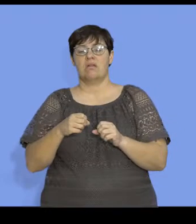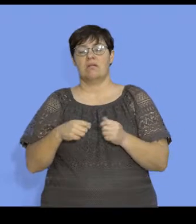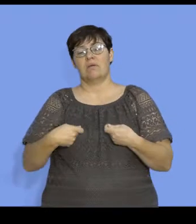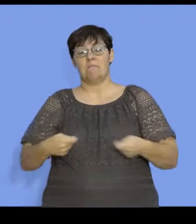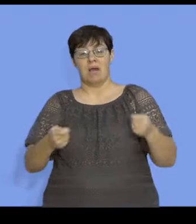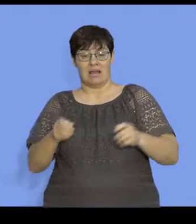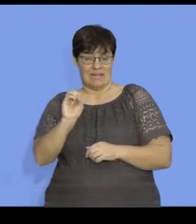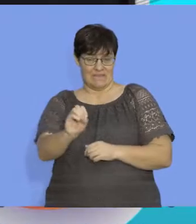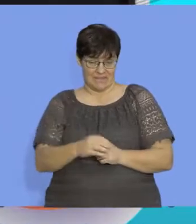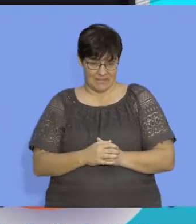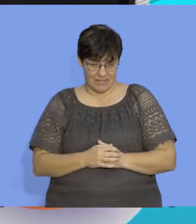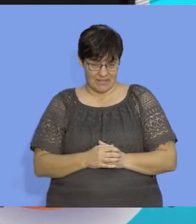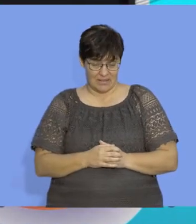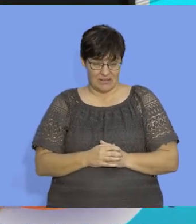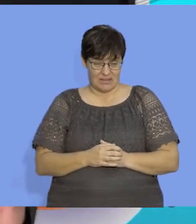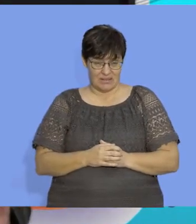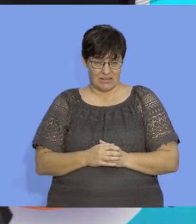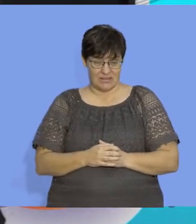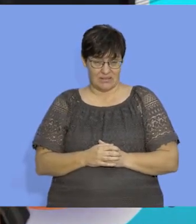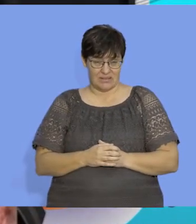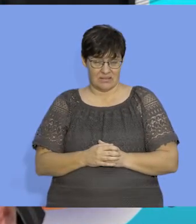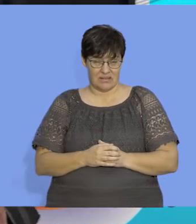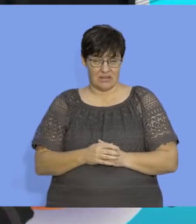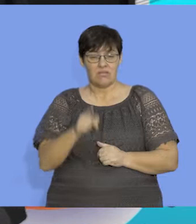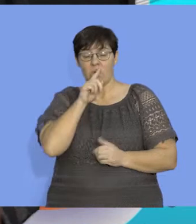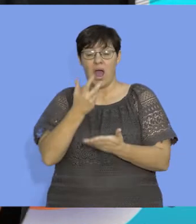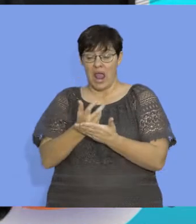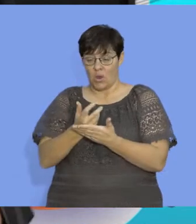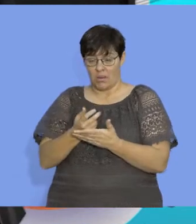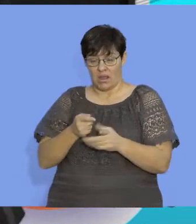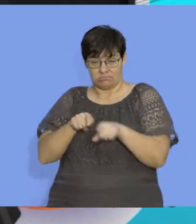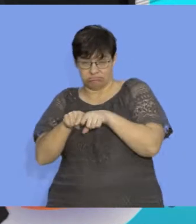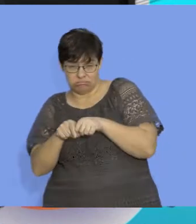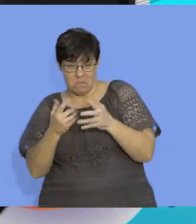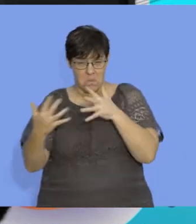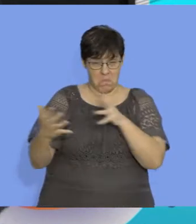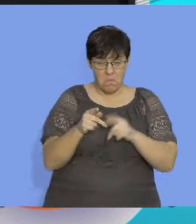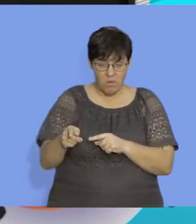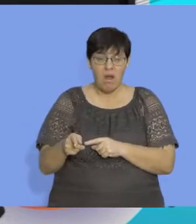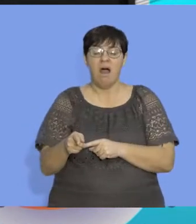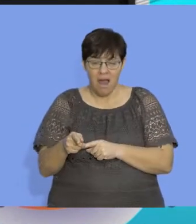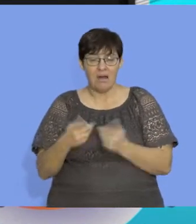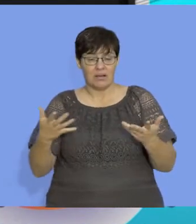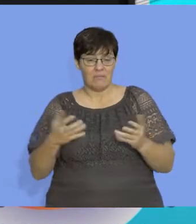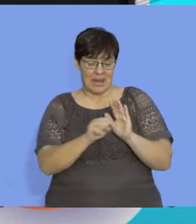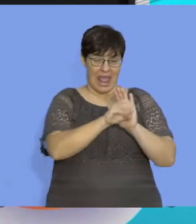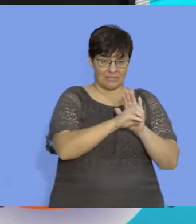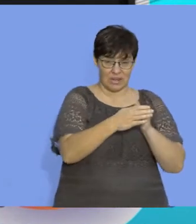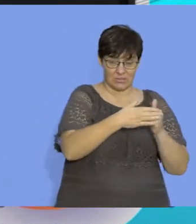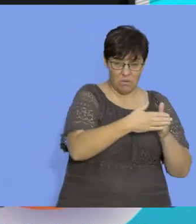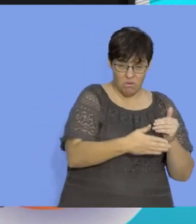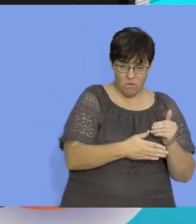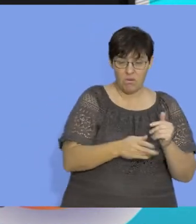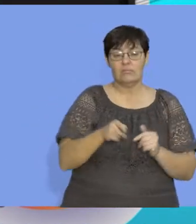it becomes important that we advertise our business. And in this way, if we advertise our business, we can